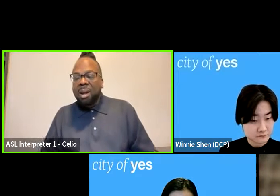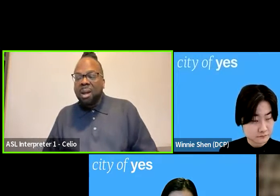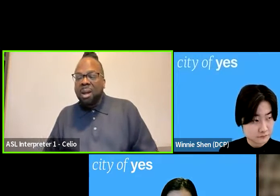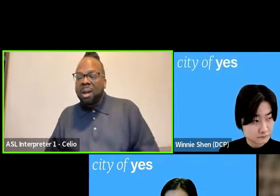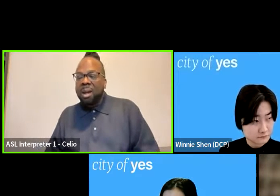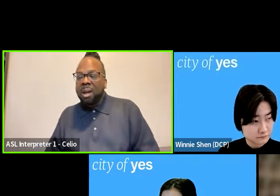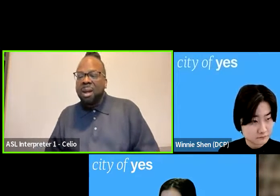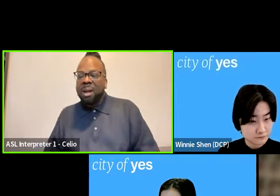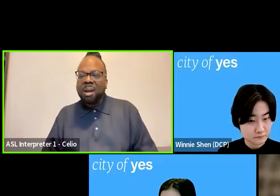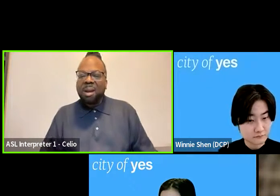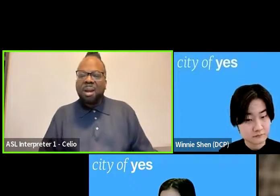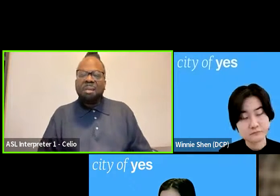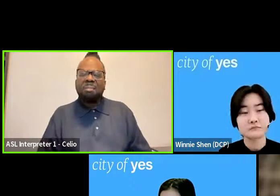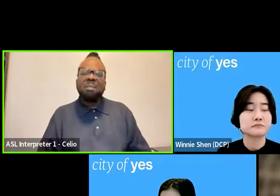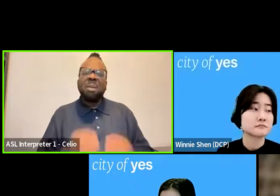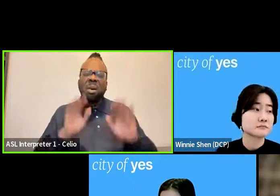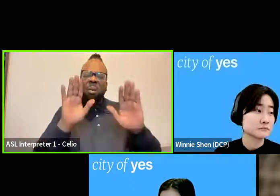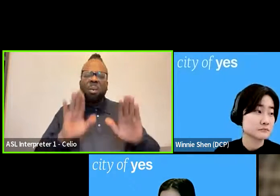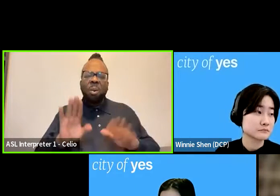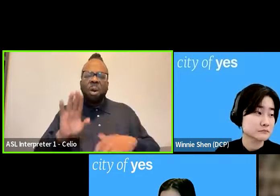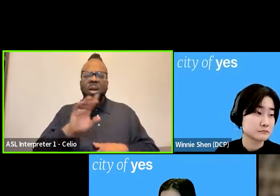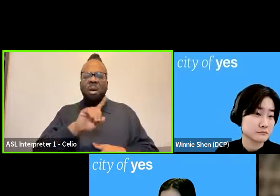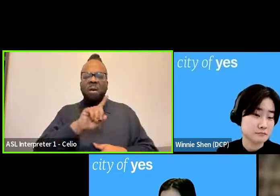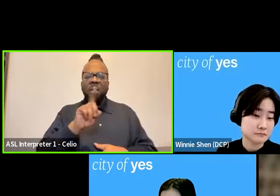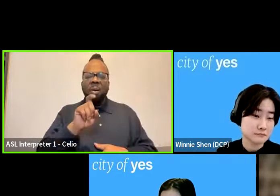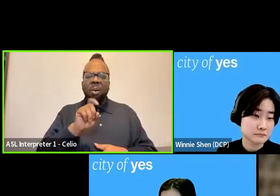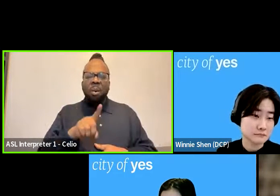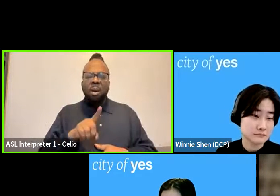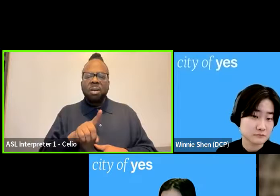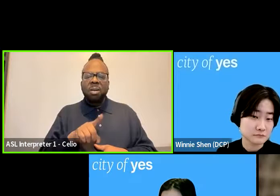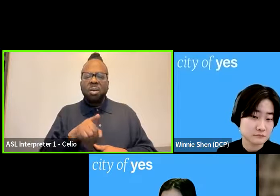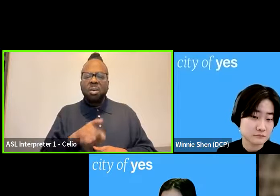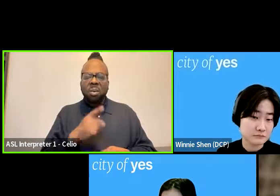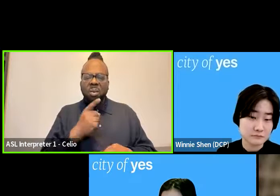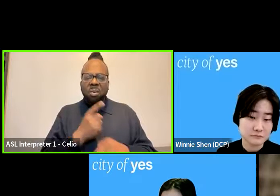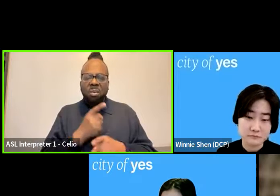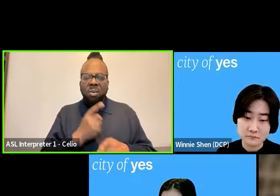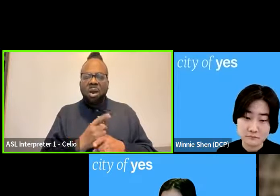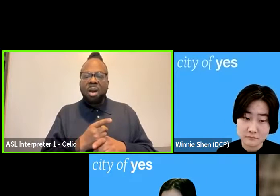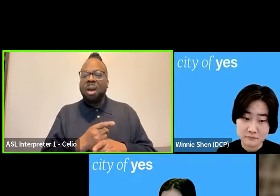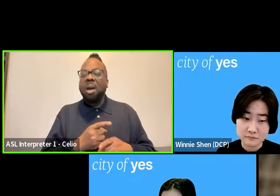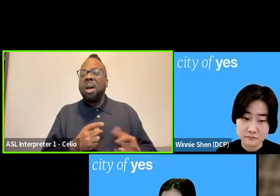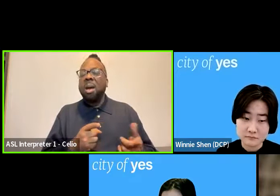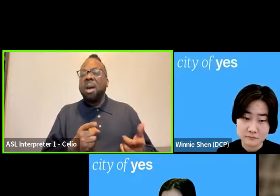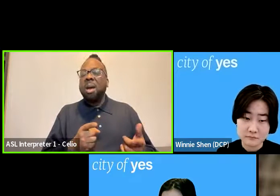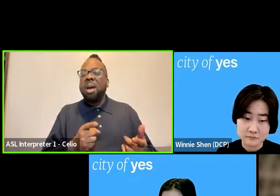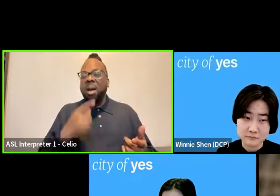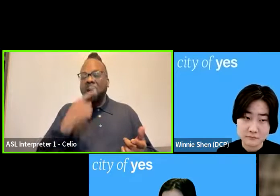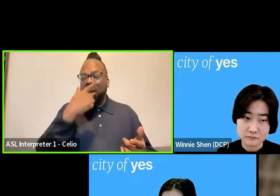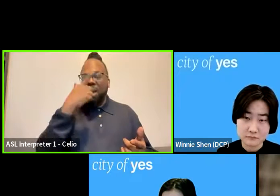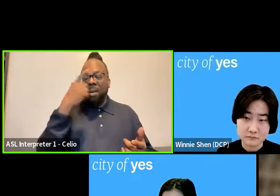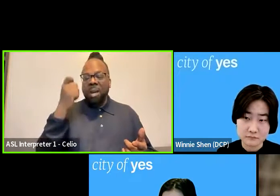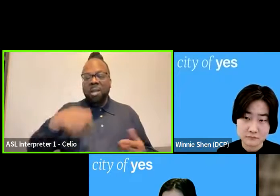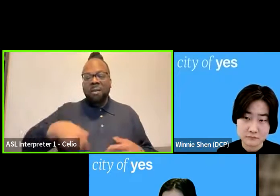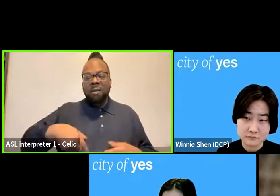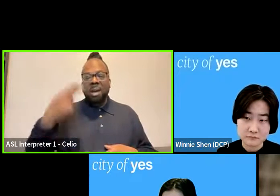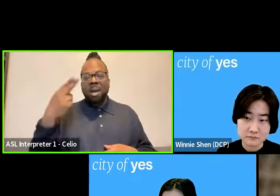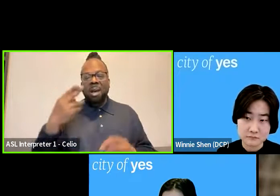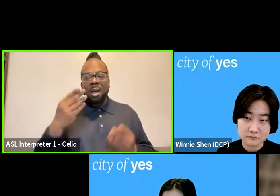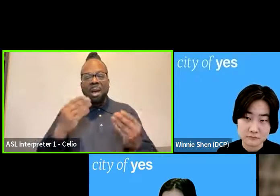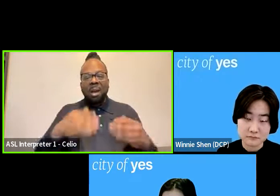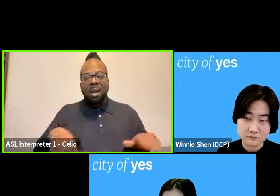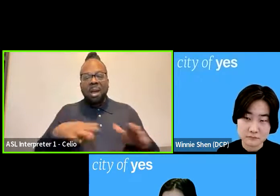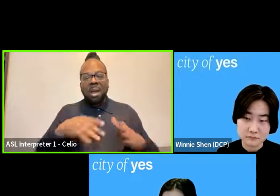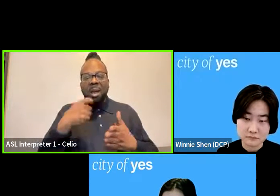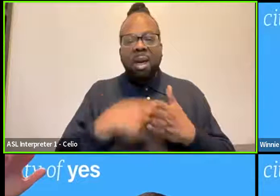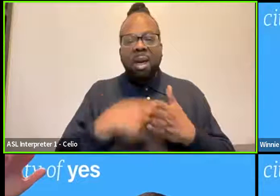Thanks for that question, Layla. You're absolutely right. Community Board 5, because of high land costs, because of the fact